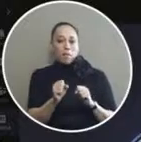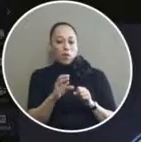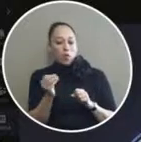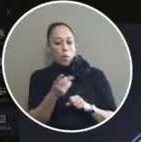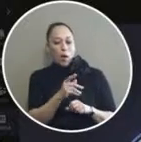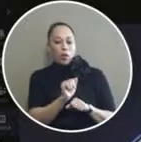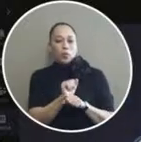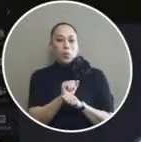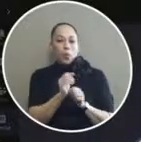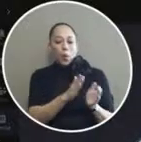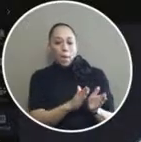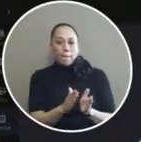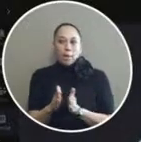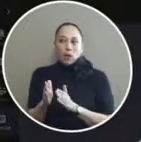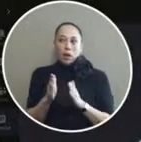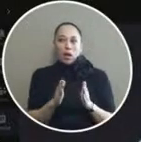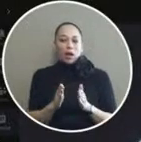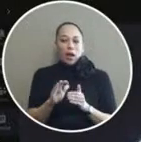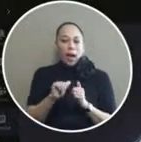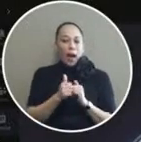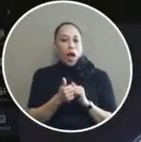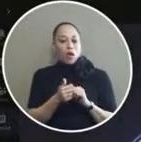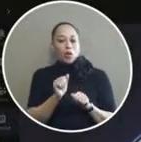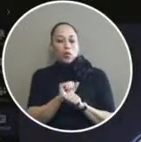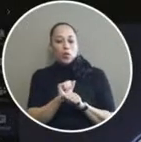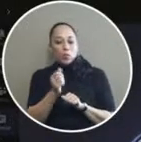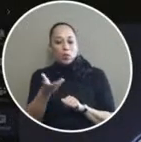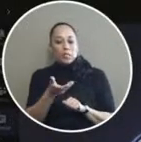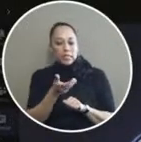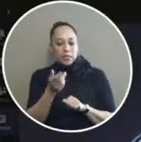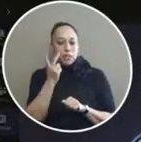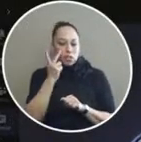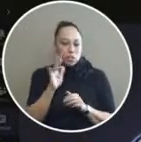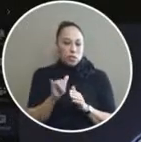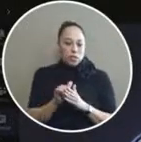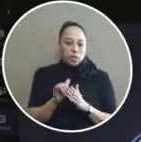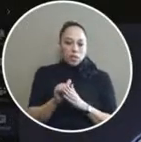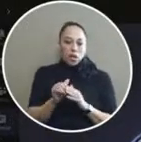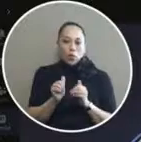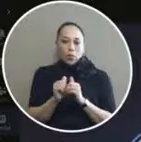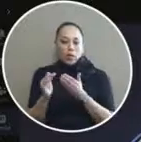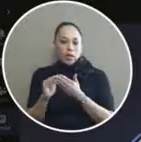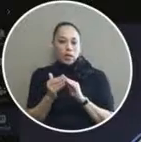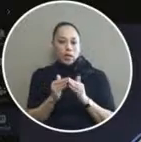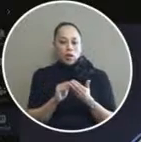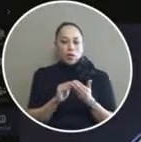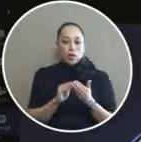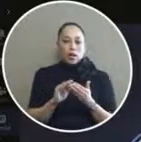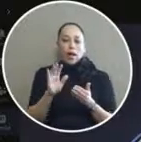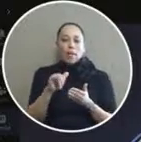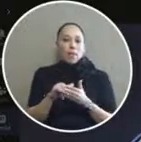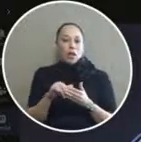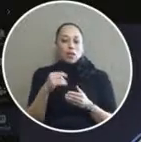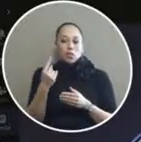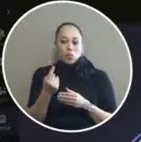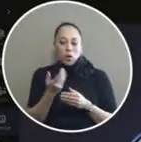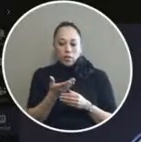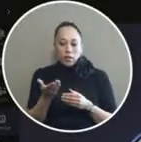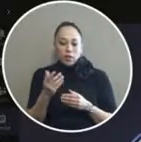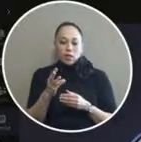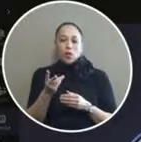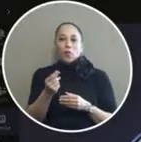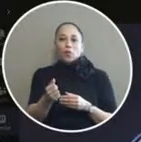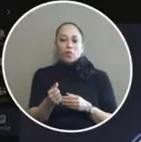work plan and how we're proceeding and looking at that with the county. So that's just on one front. There are